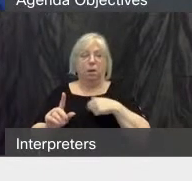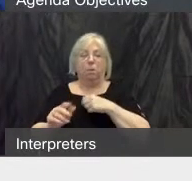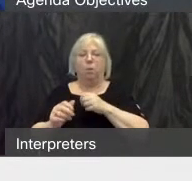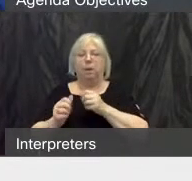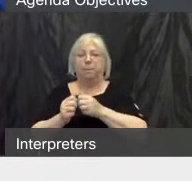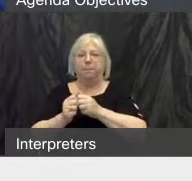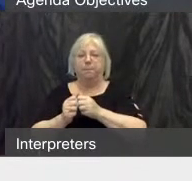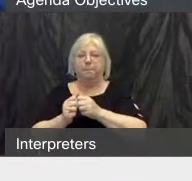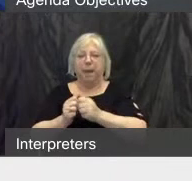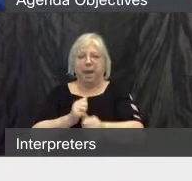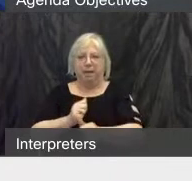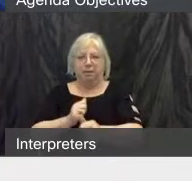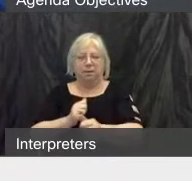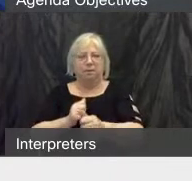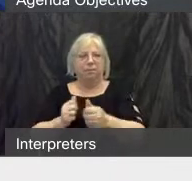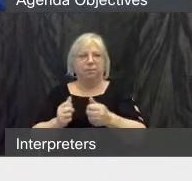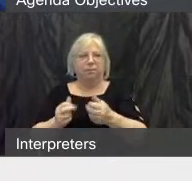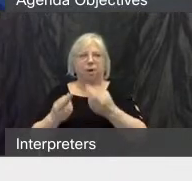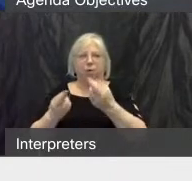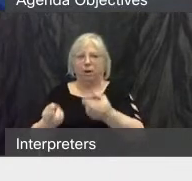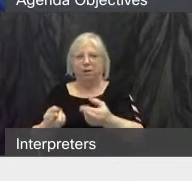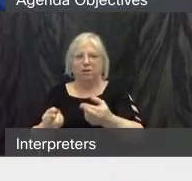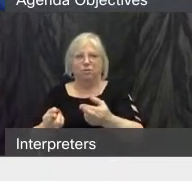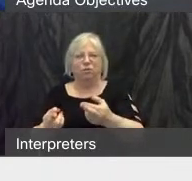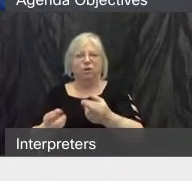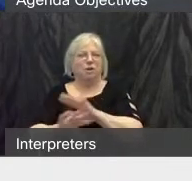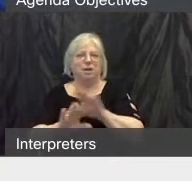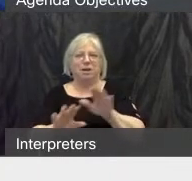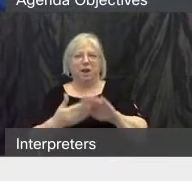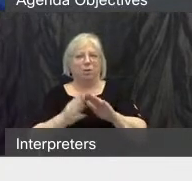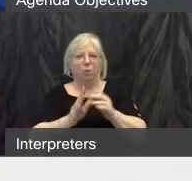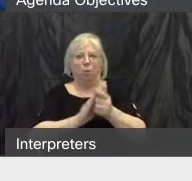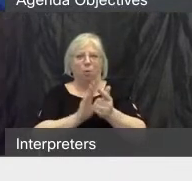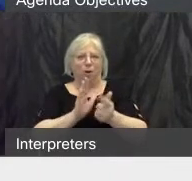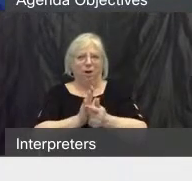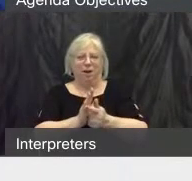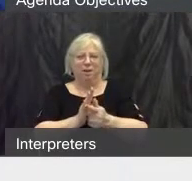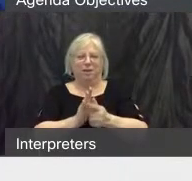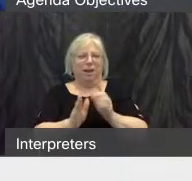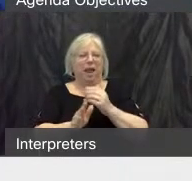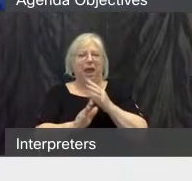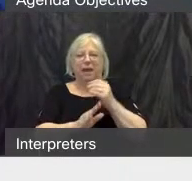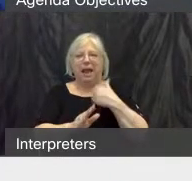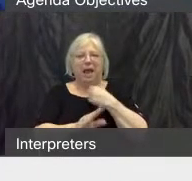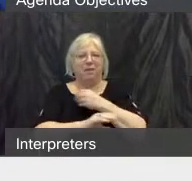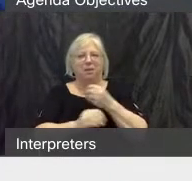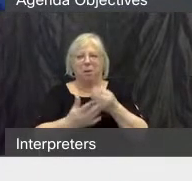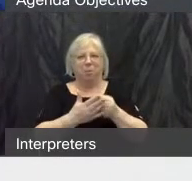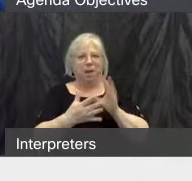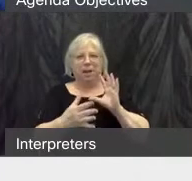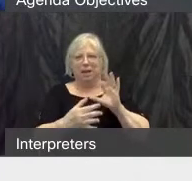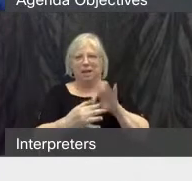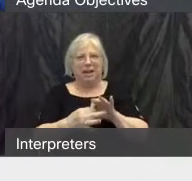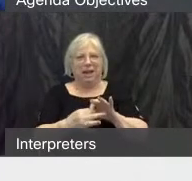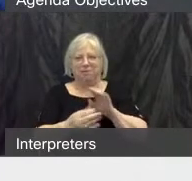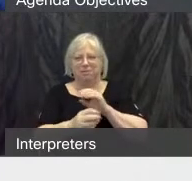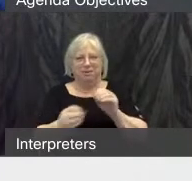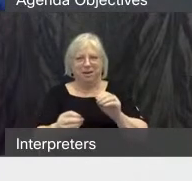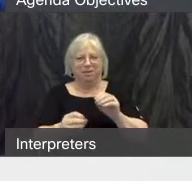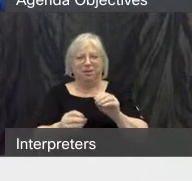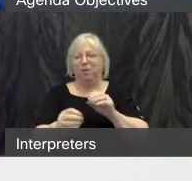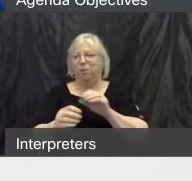a resolution. We didn't pass an ordinance. We passed a resolution that had no funding attached to it.